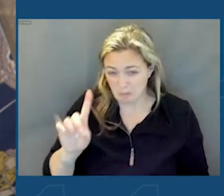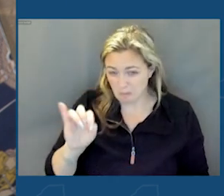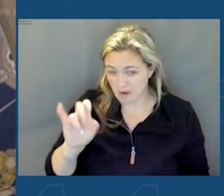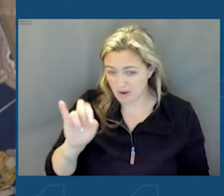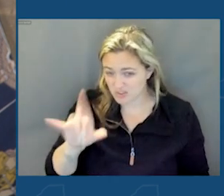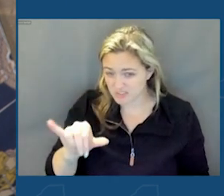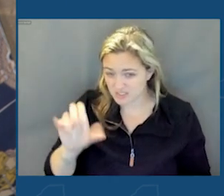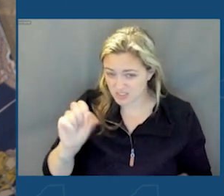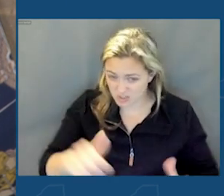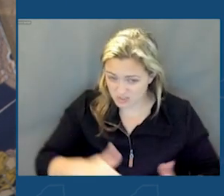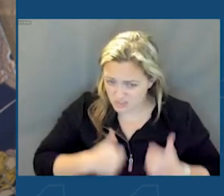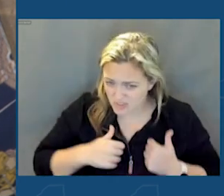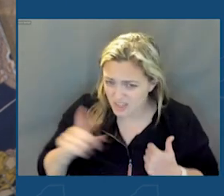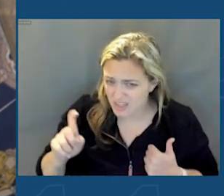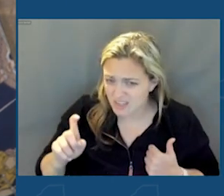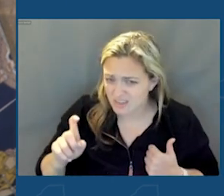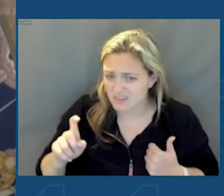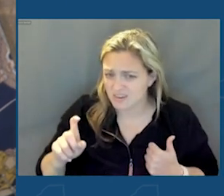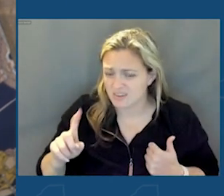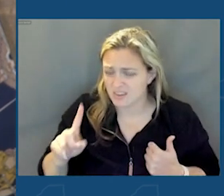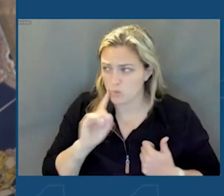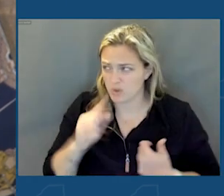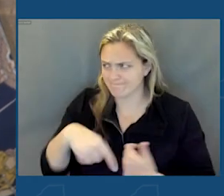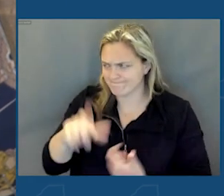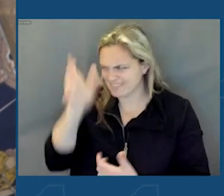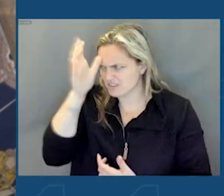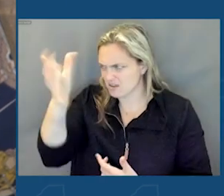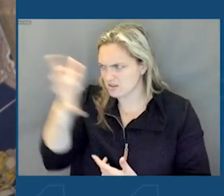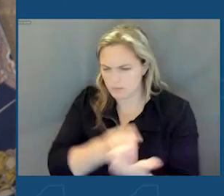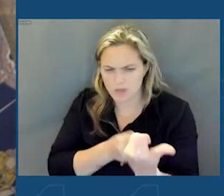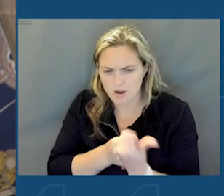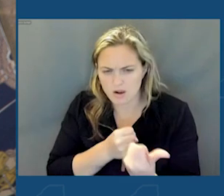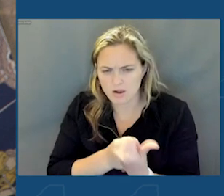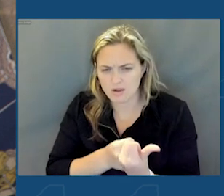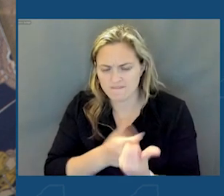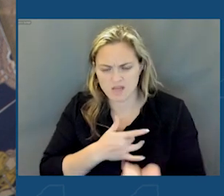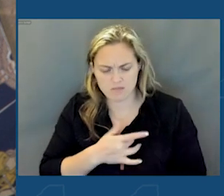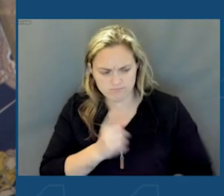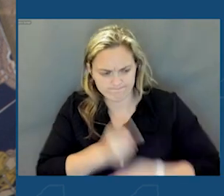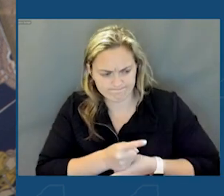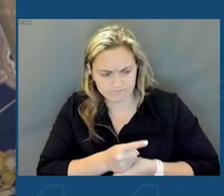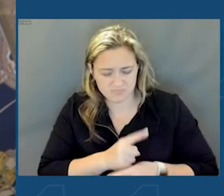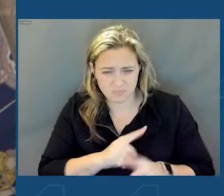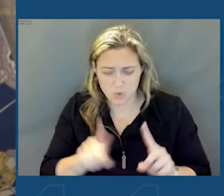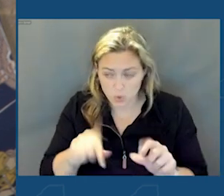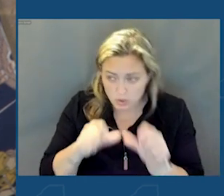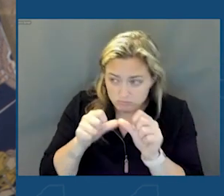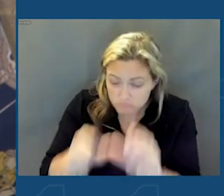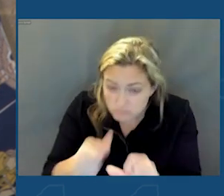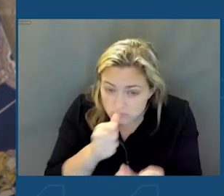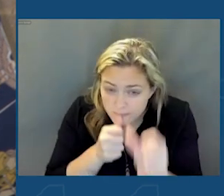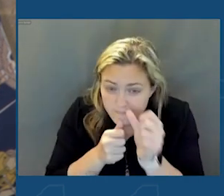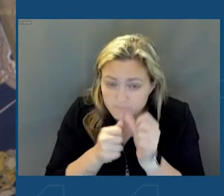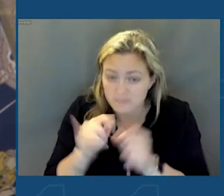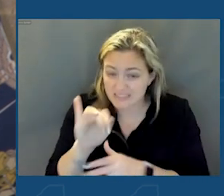that our founding fathers so believed in. But would it endure the test of time? Could we survive a civil